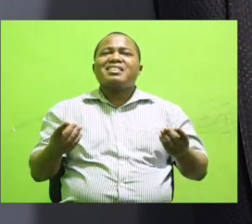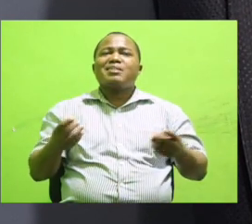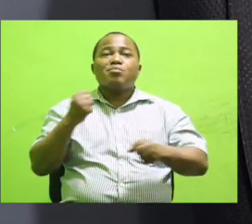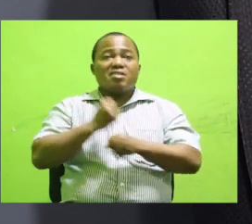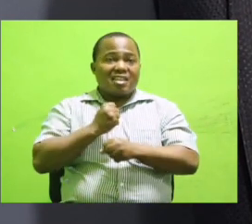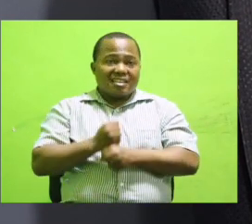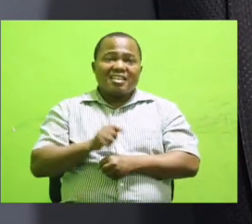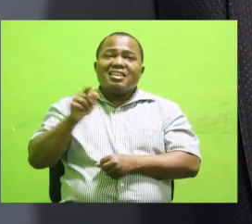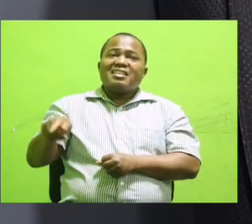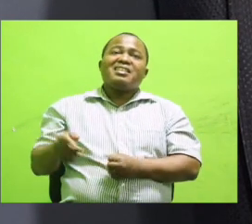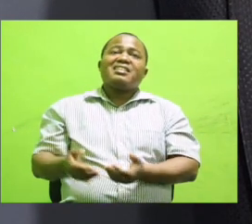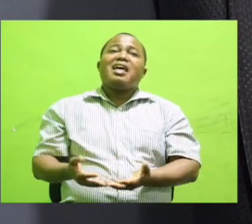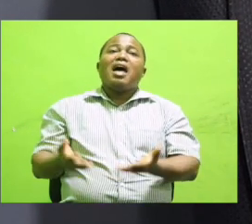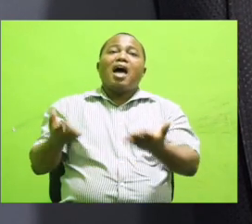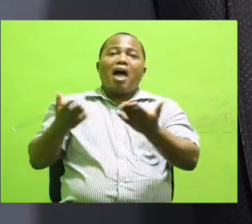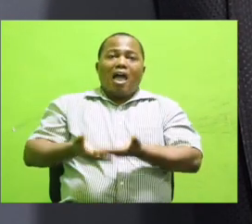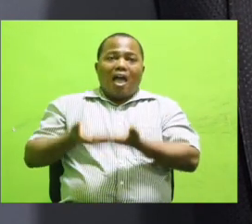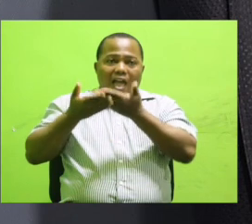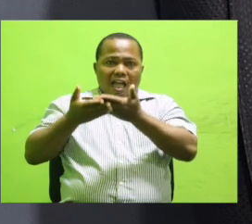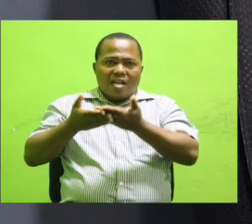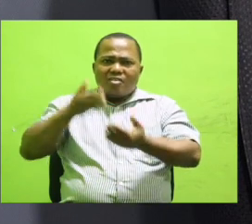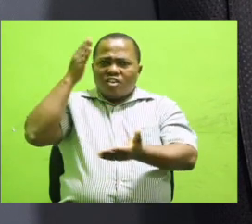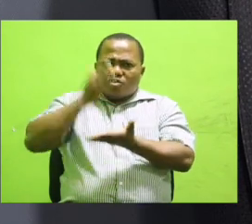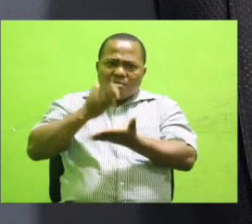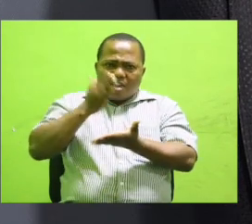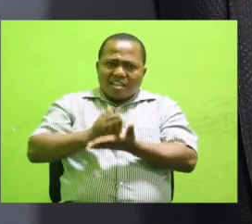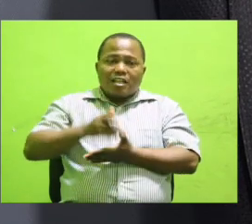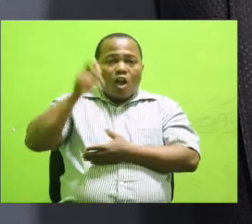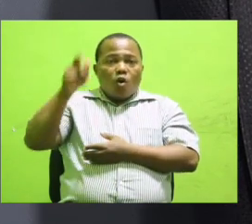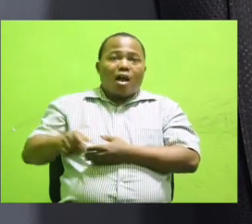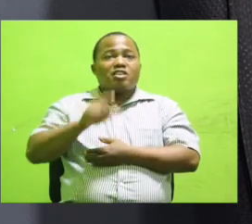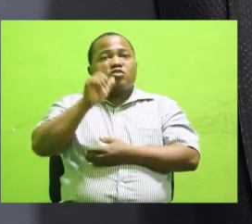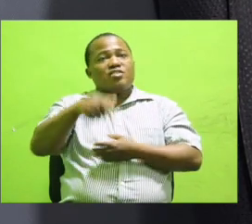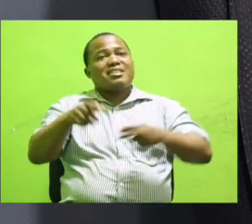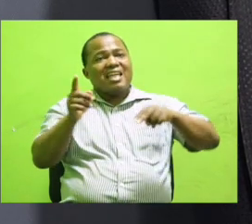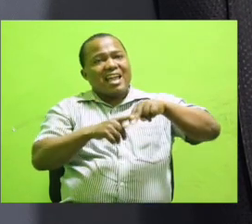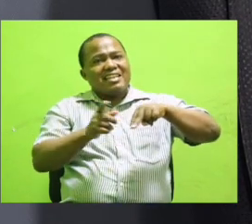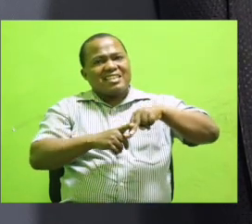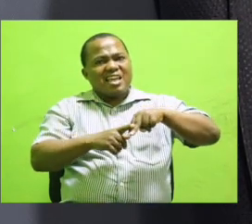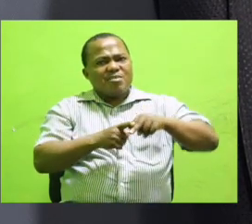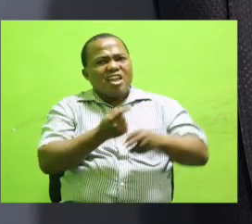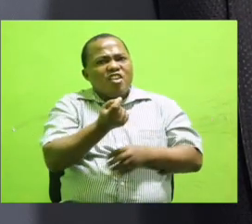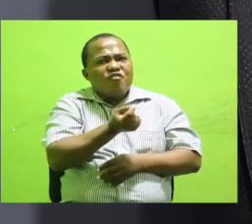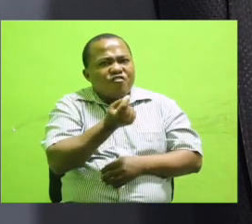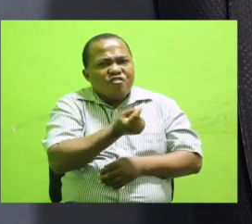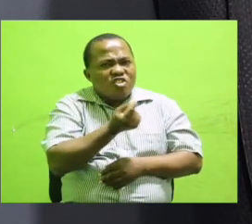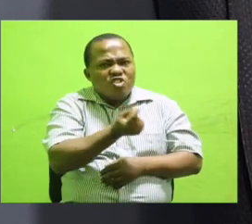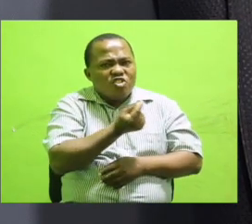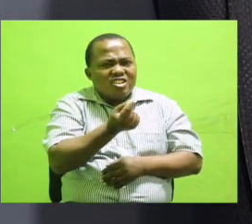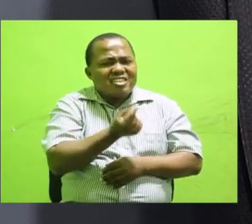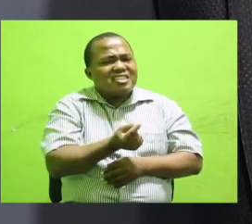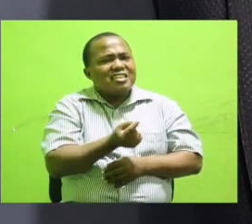help to make sure that the person living with HIV AIDS feels that they are